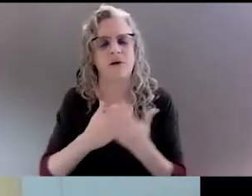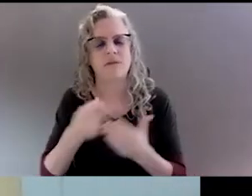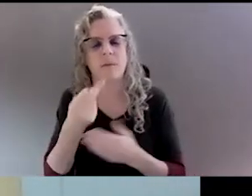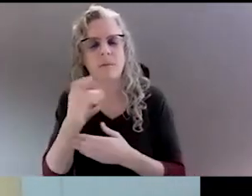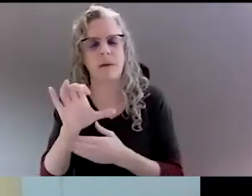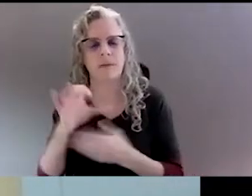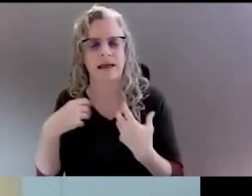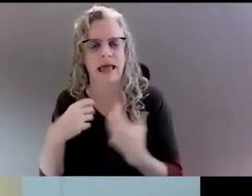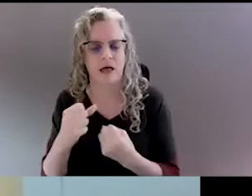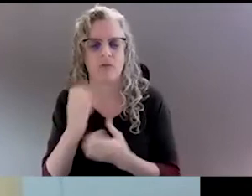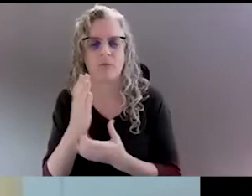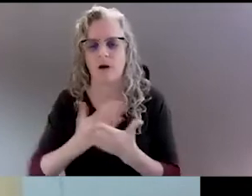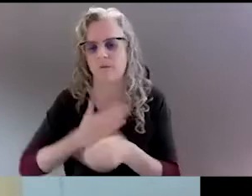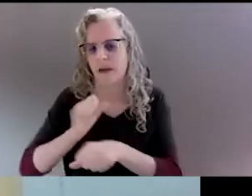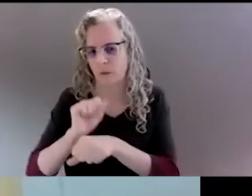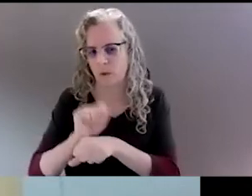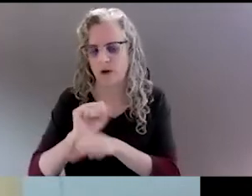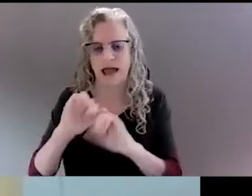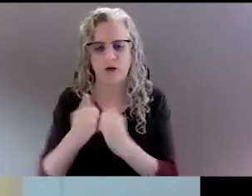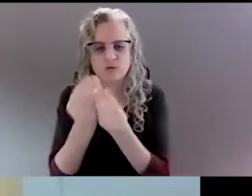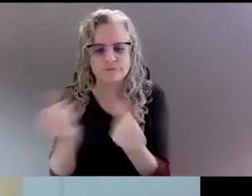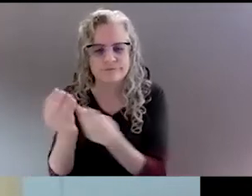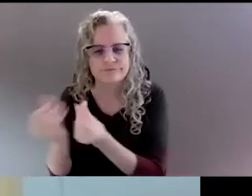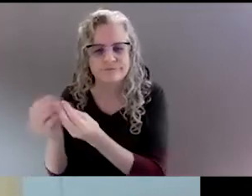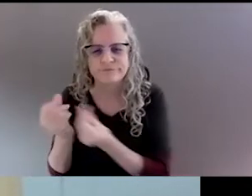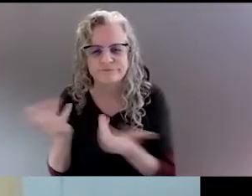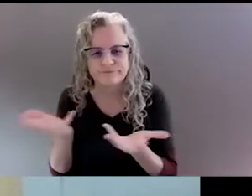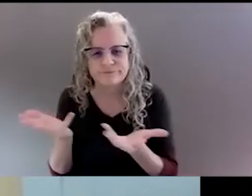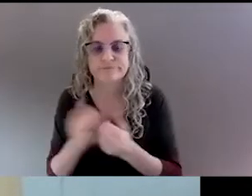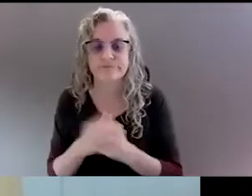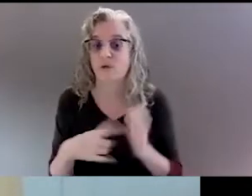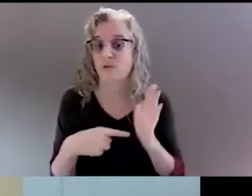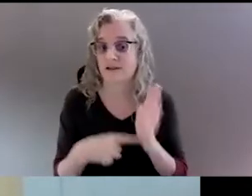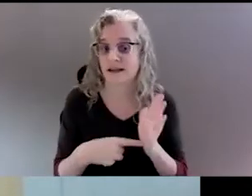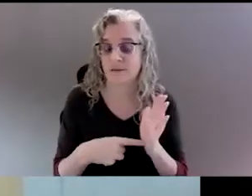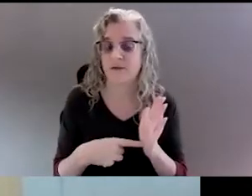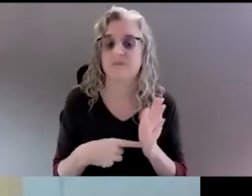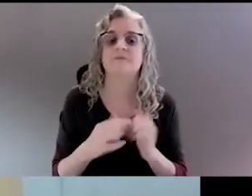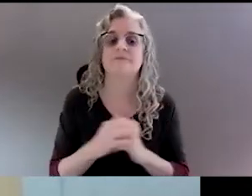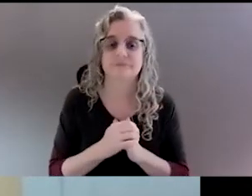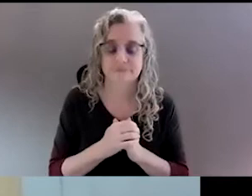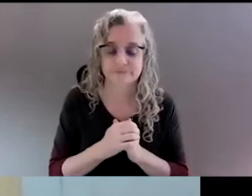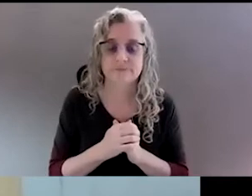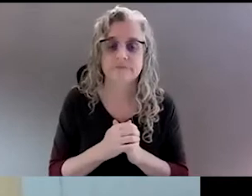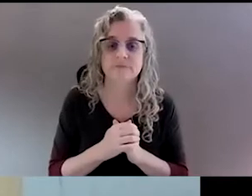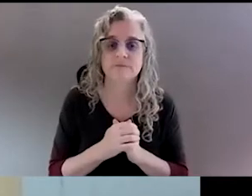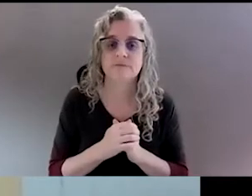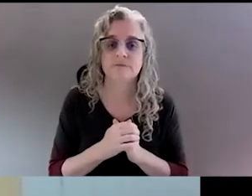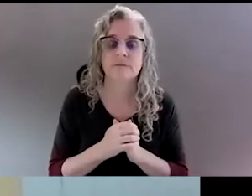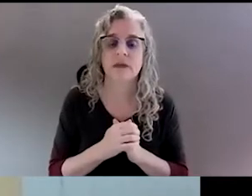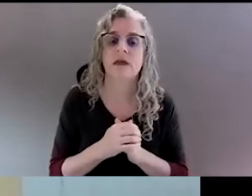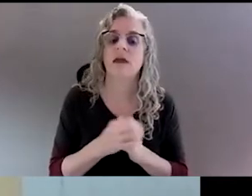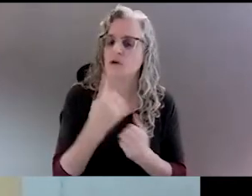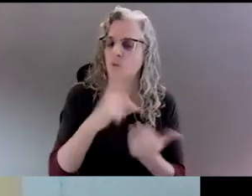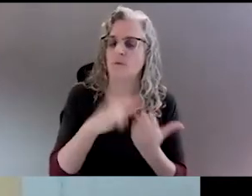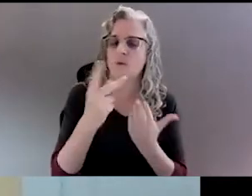address some of those. And so, for example, we have the Learn the Signs Act Early program, which attempts to improve health